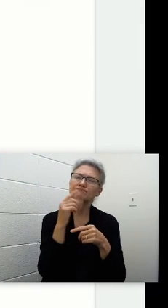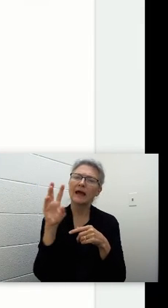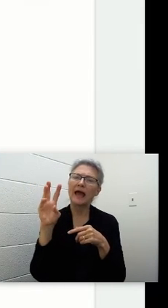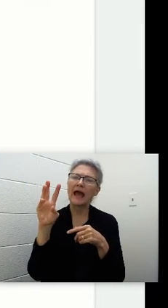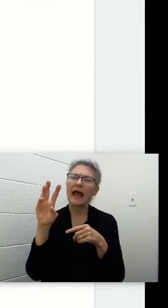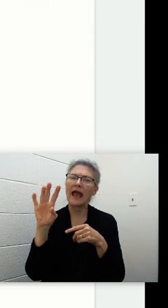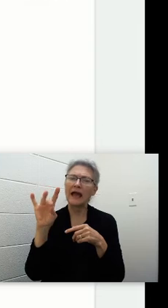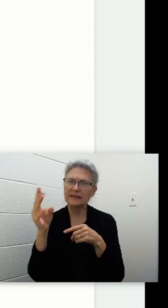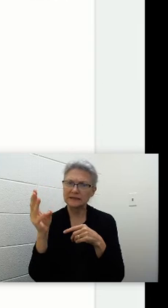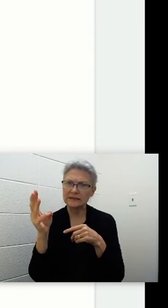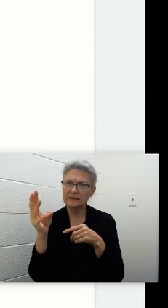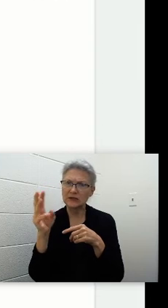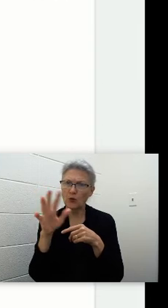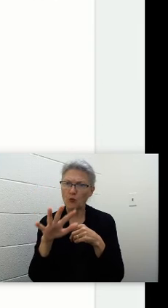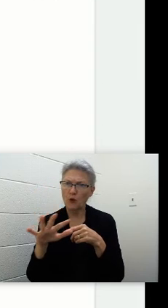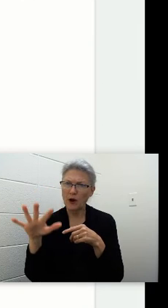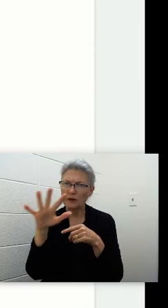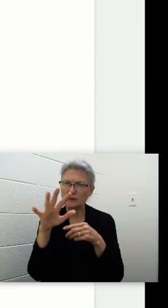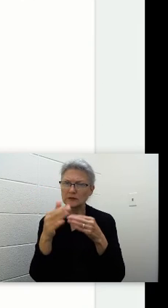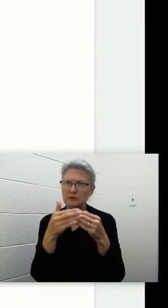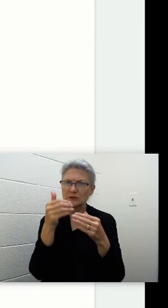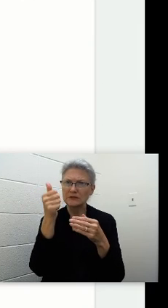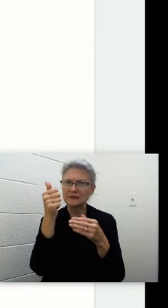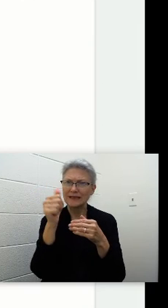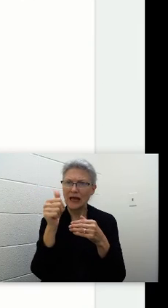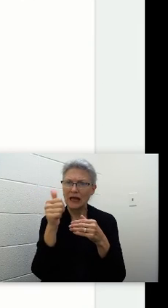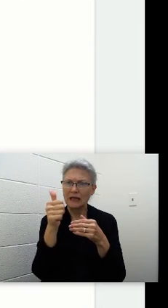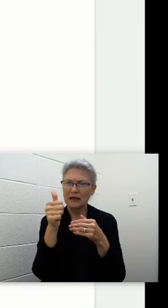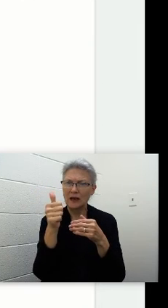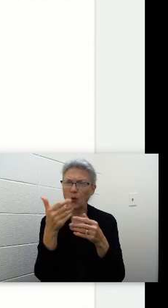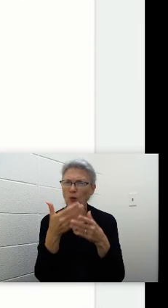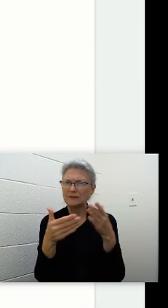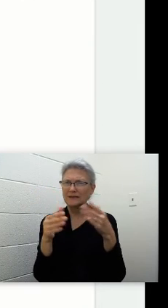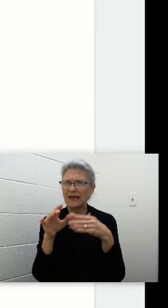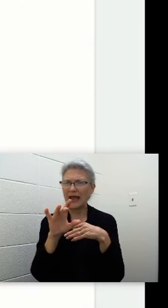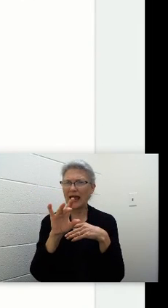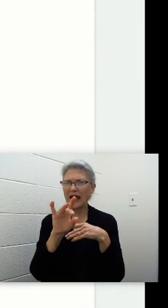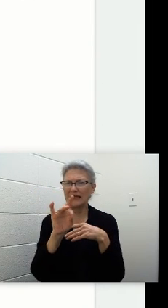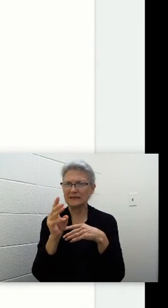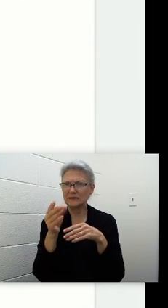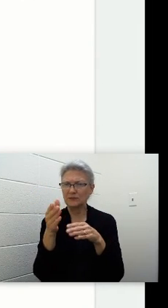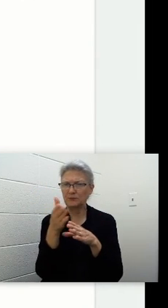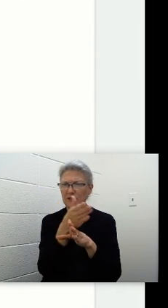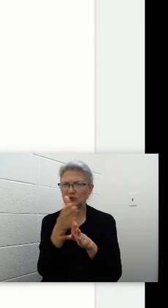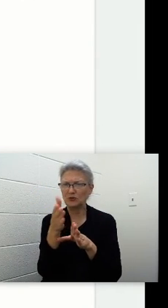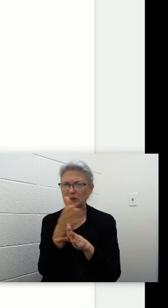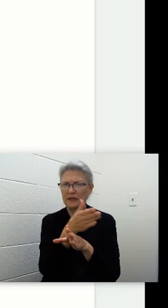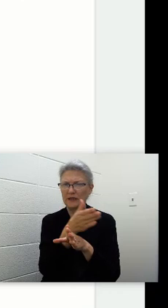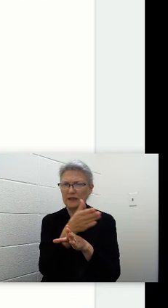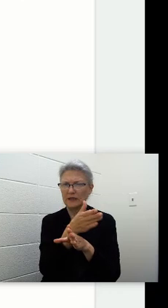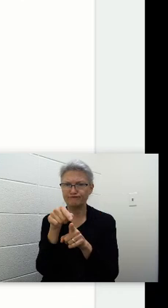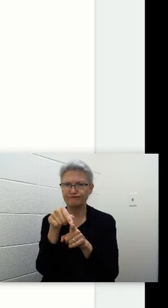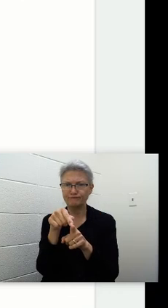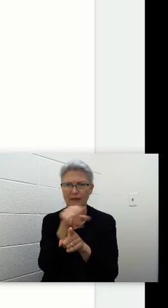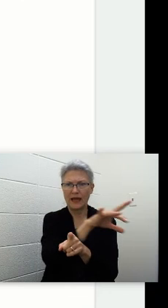86, and I'm rounding to the nearest 10, well, what is 86 between? We've got